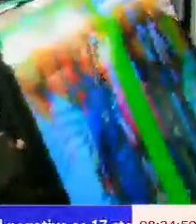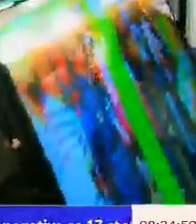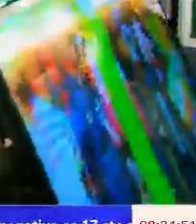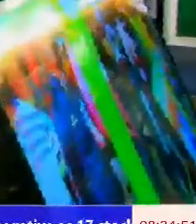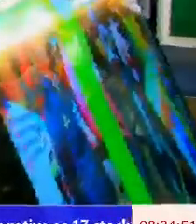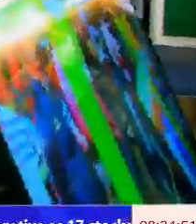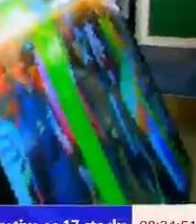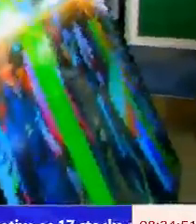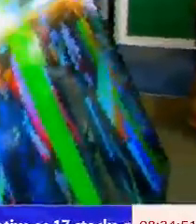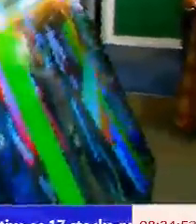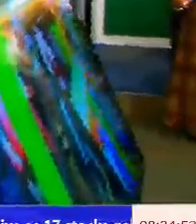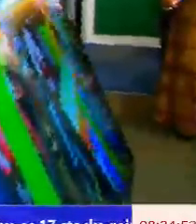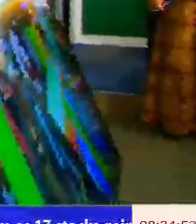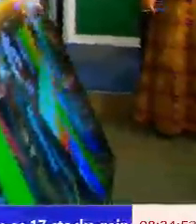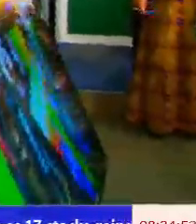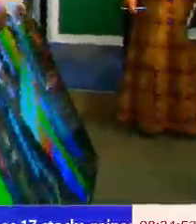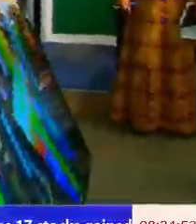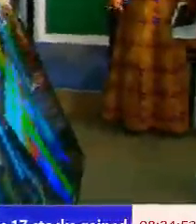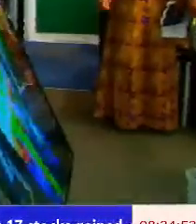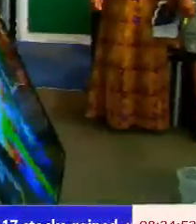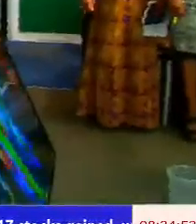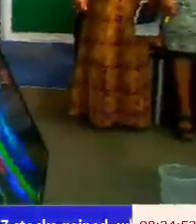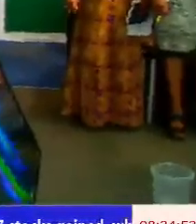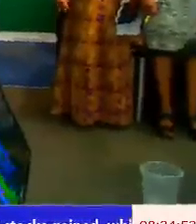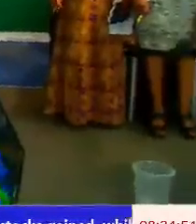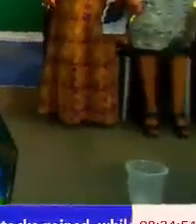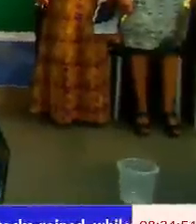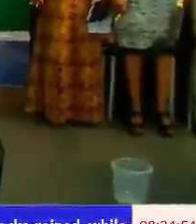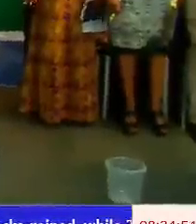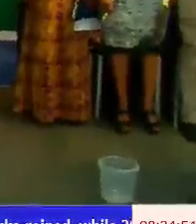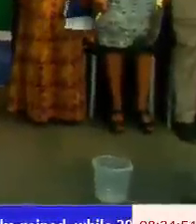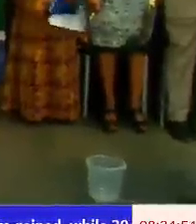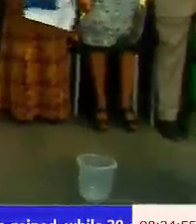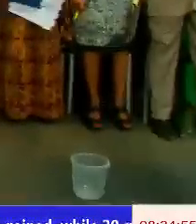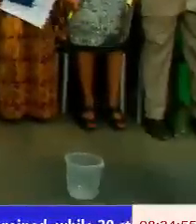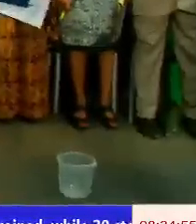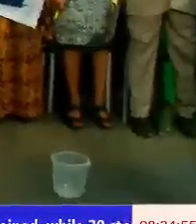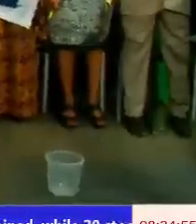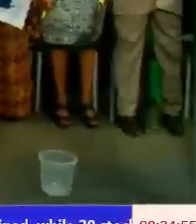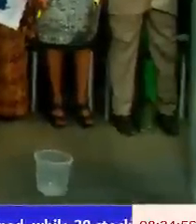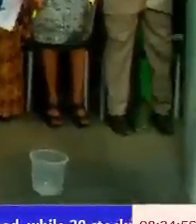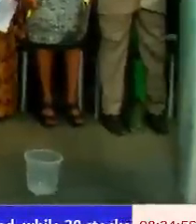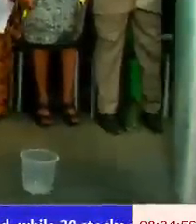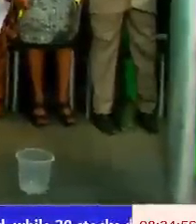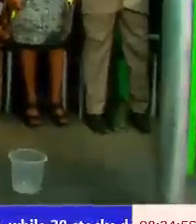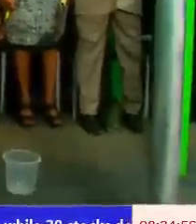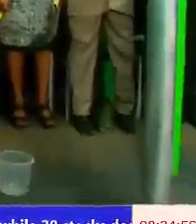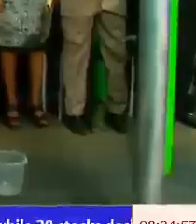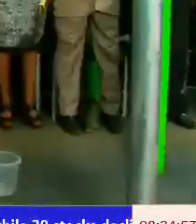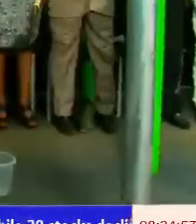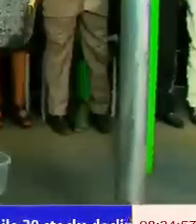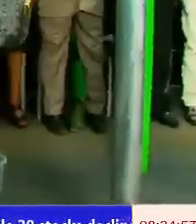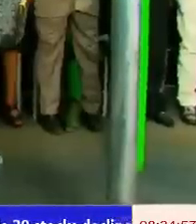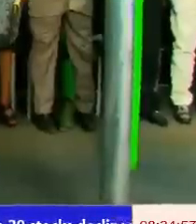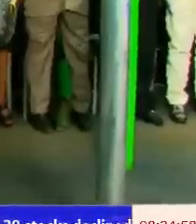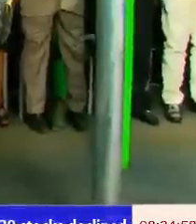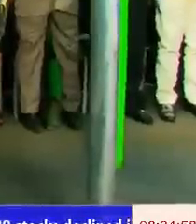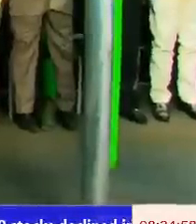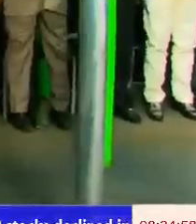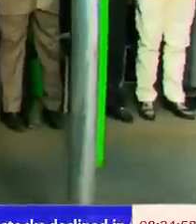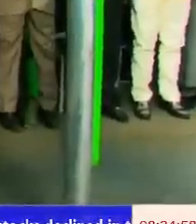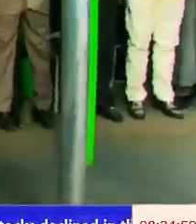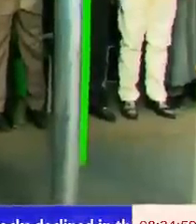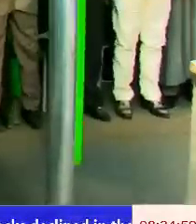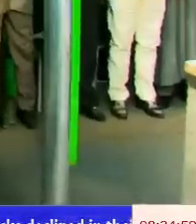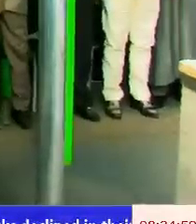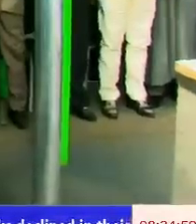So, after that shooting, where the people don't see, this person don't die, this person don't die, this person don't die. You know,